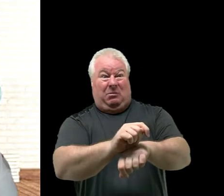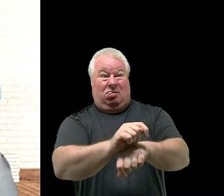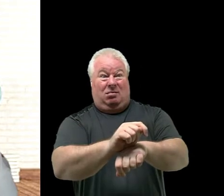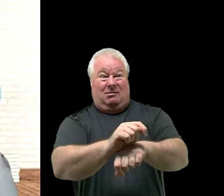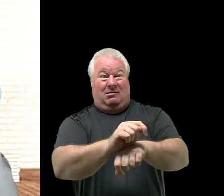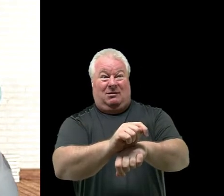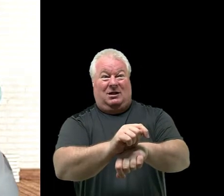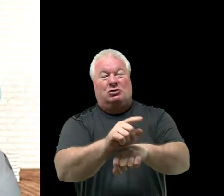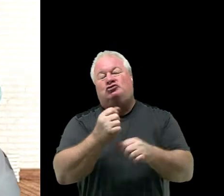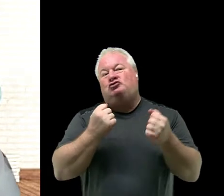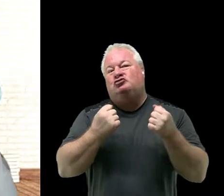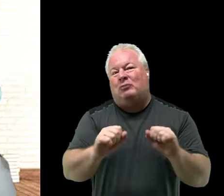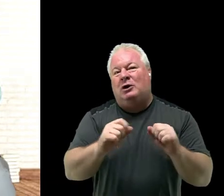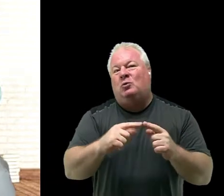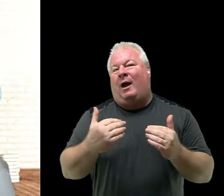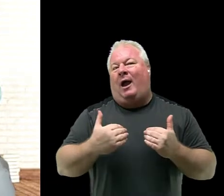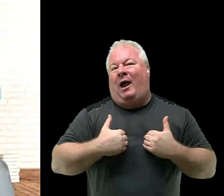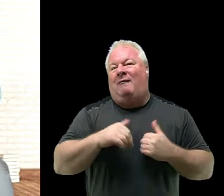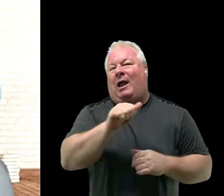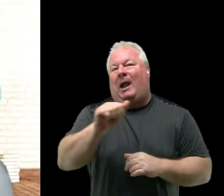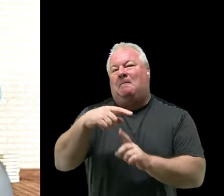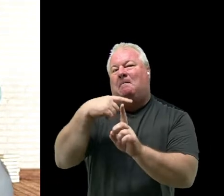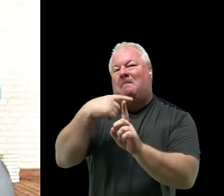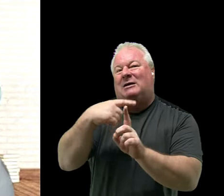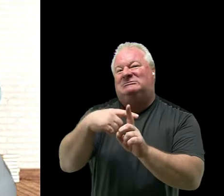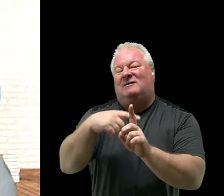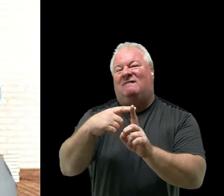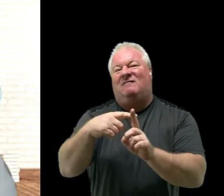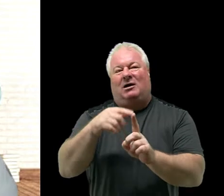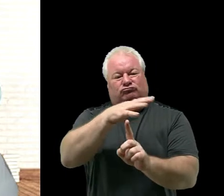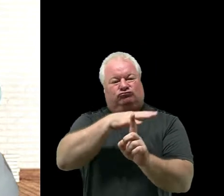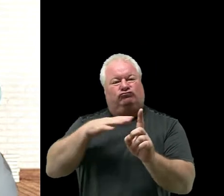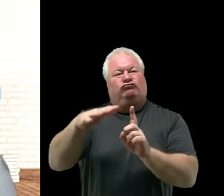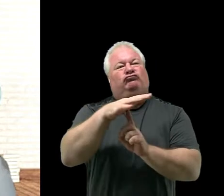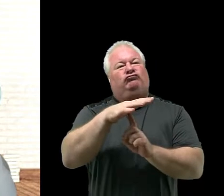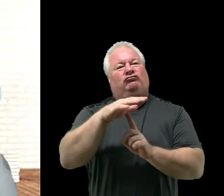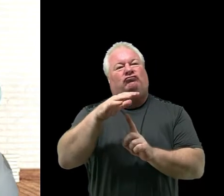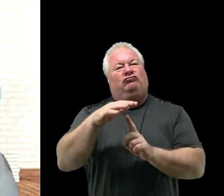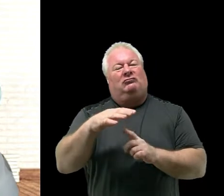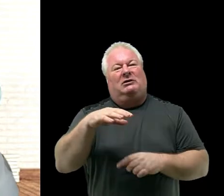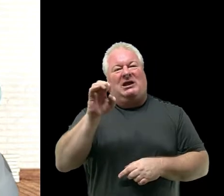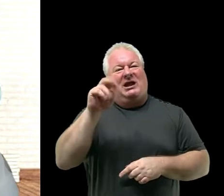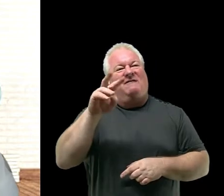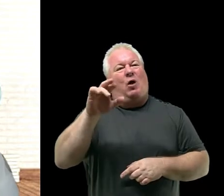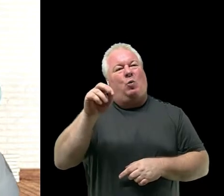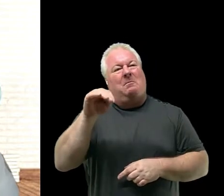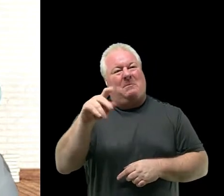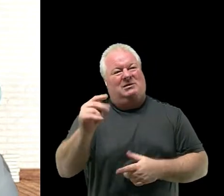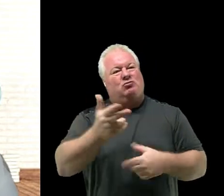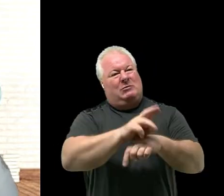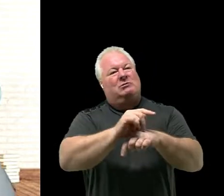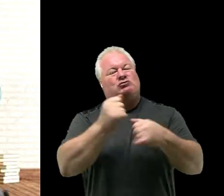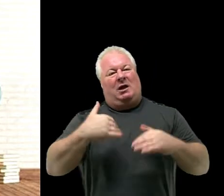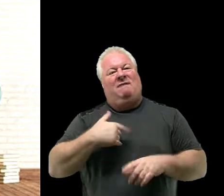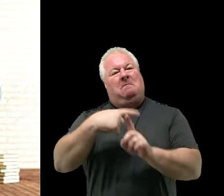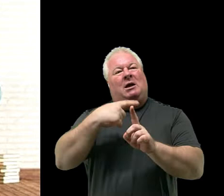Temple tries to have a positive environment. Raymond Temple tries to have